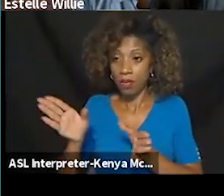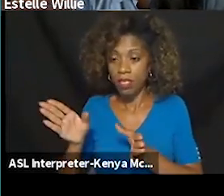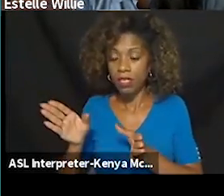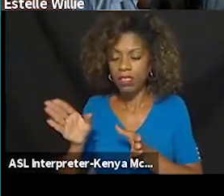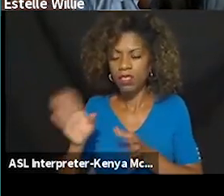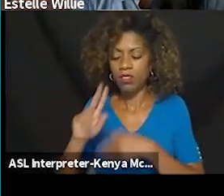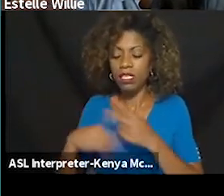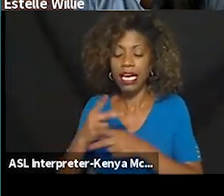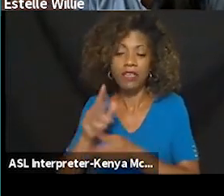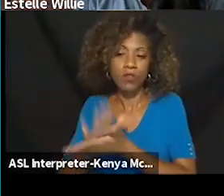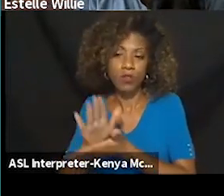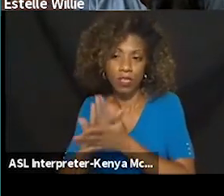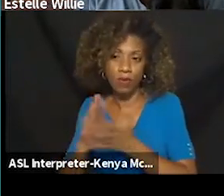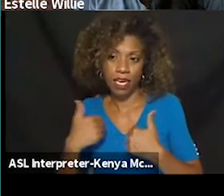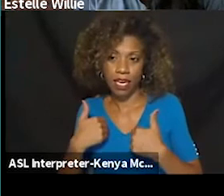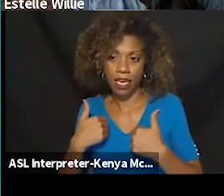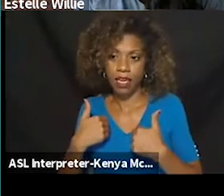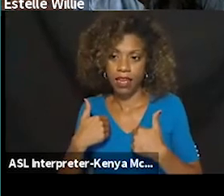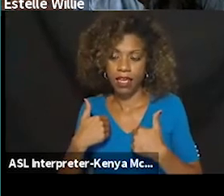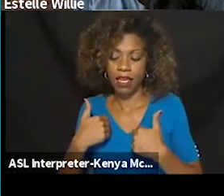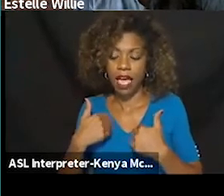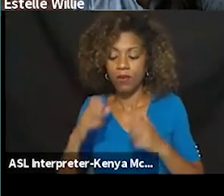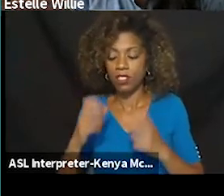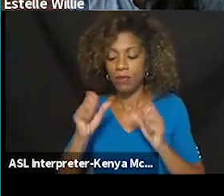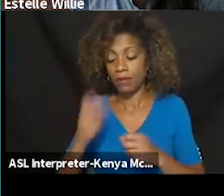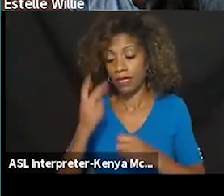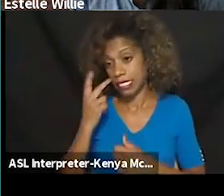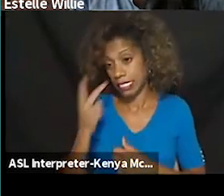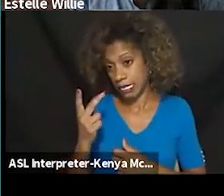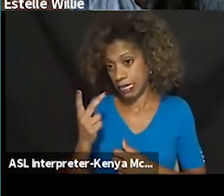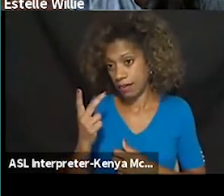the report so you all can see it, because there's this really great